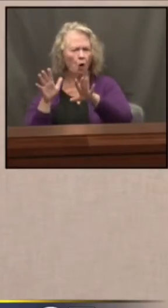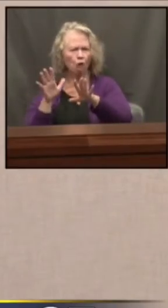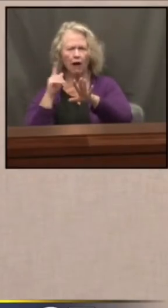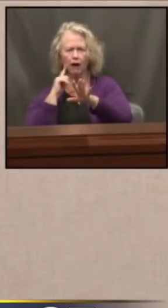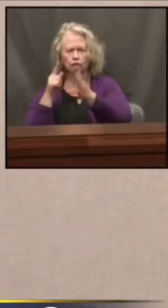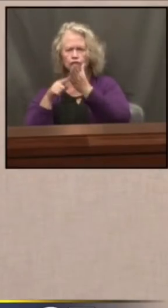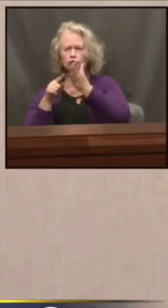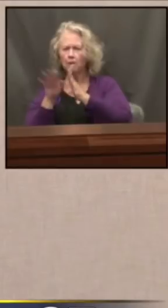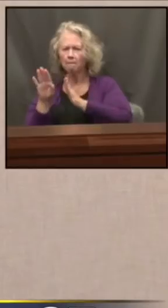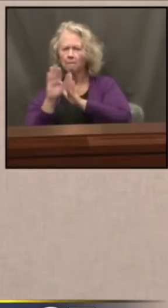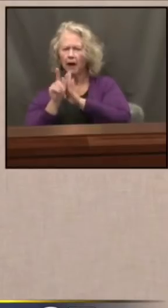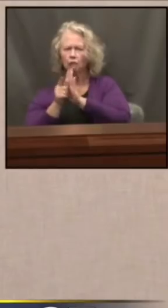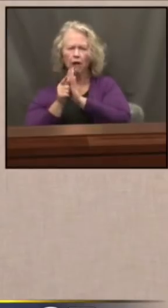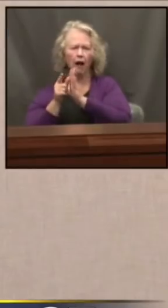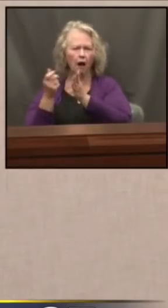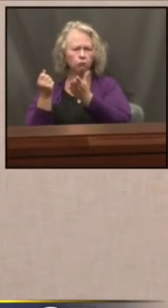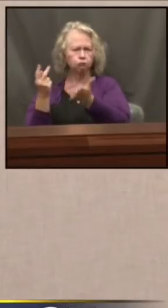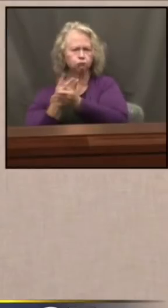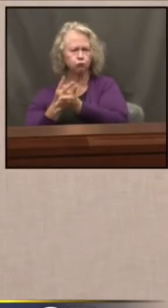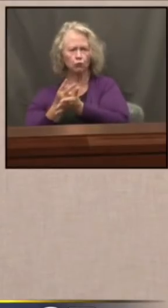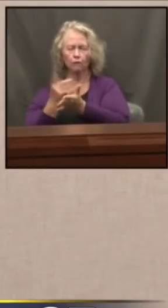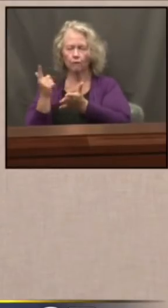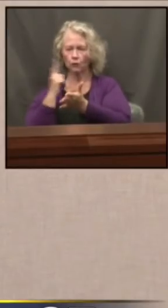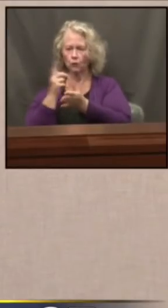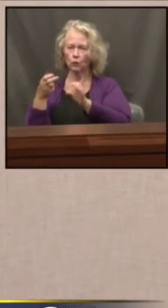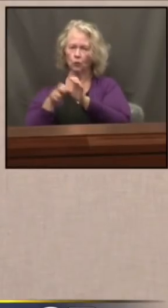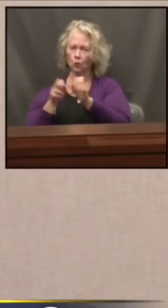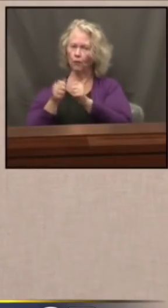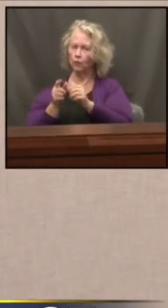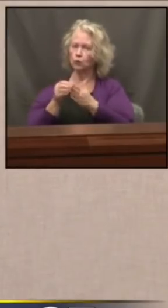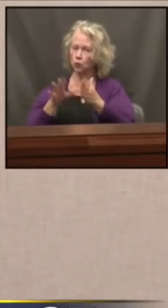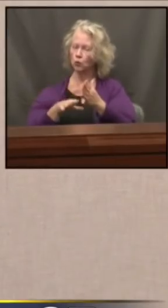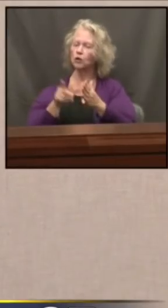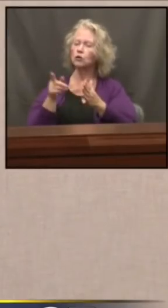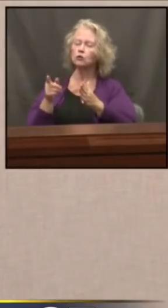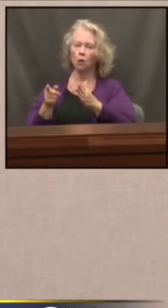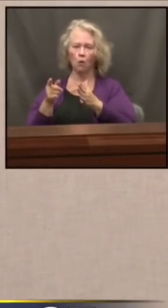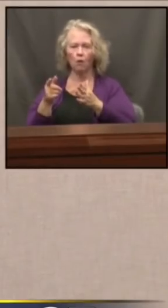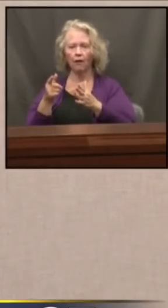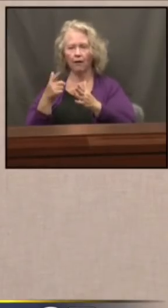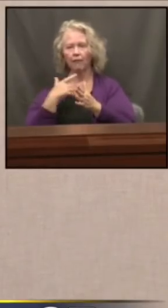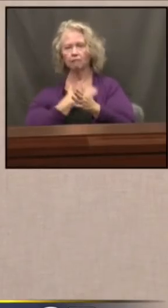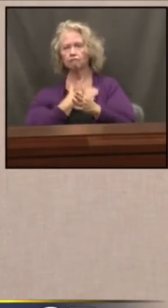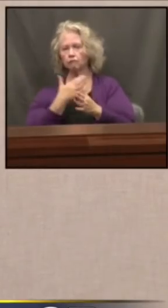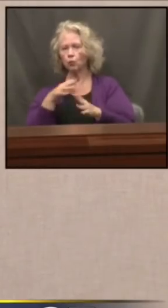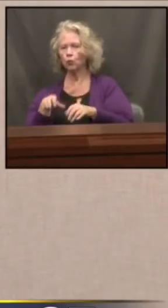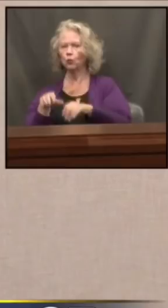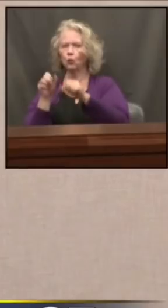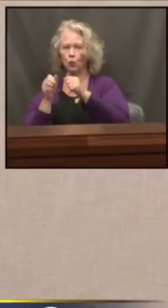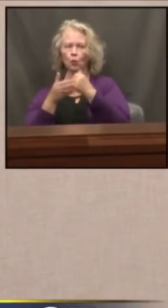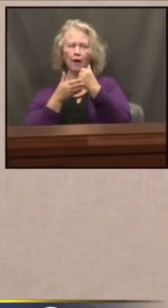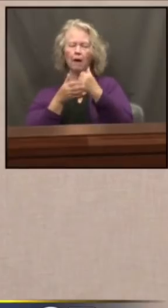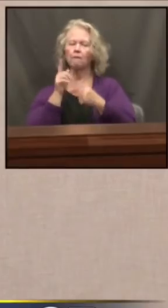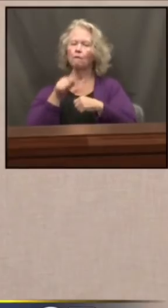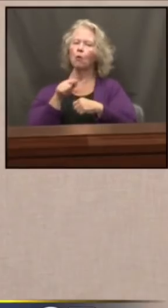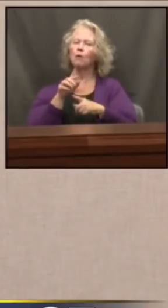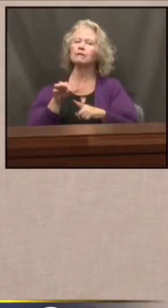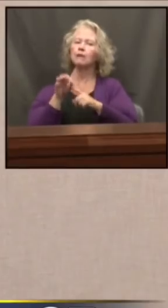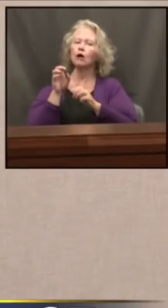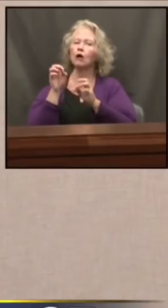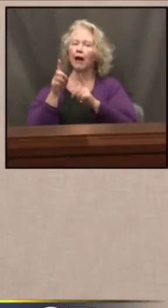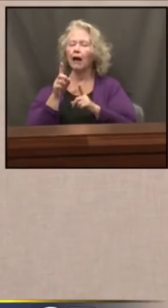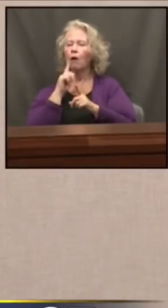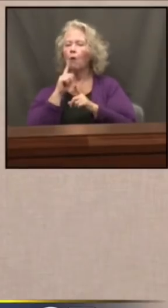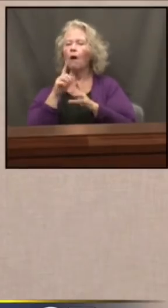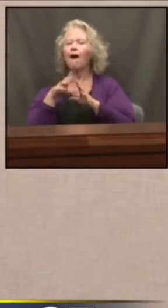able to drive students. So they're, in often cases, taking routes for special ed students or other